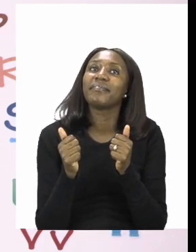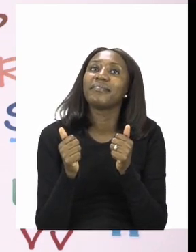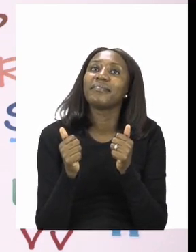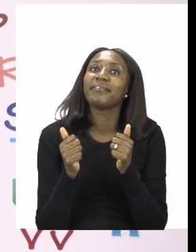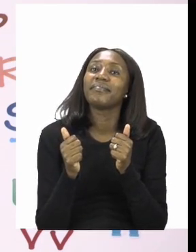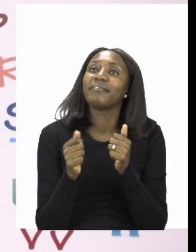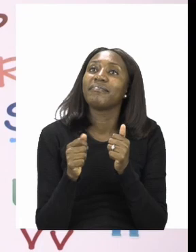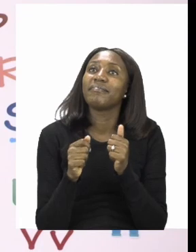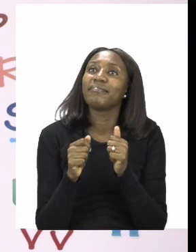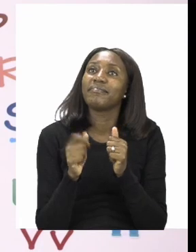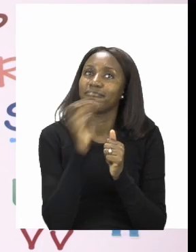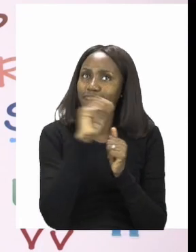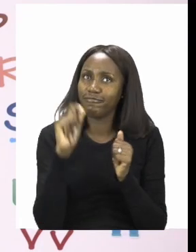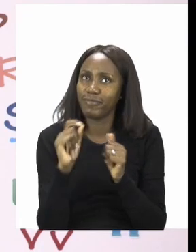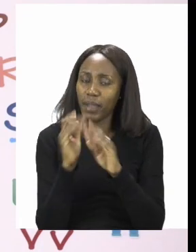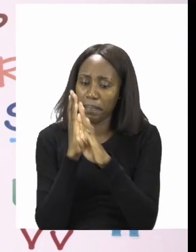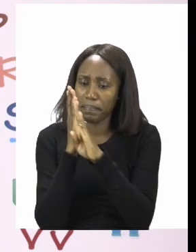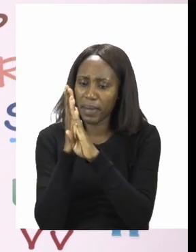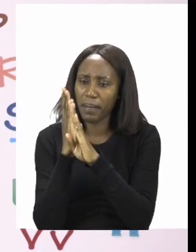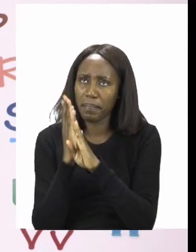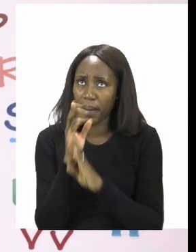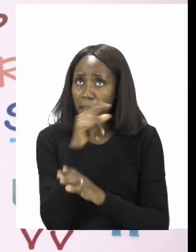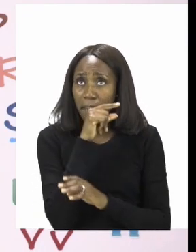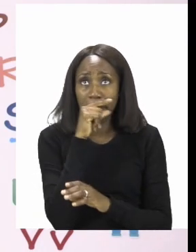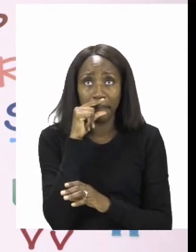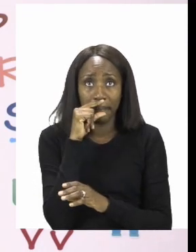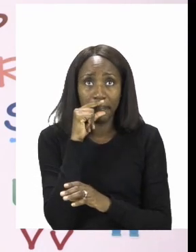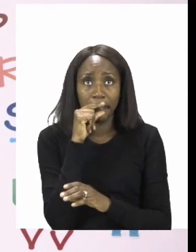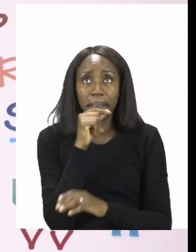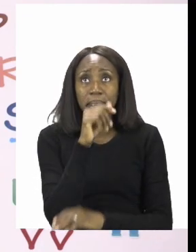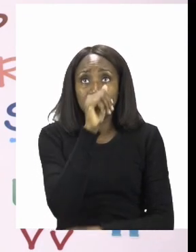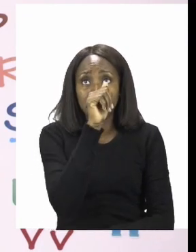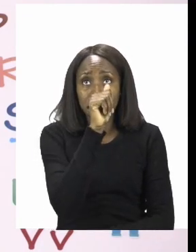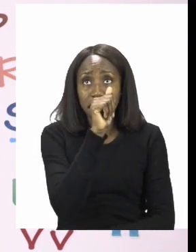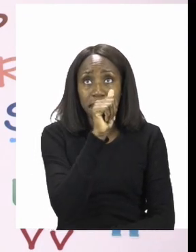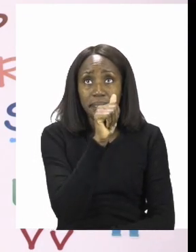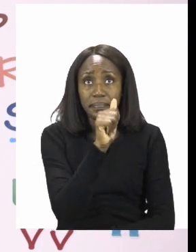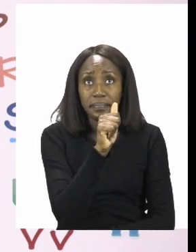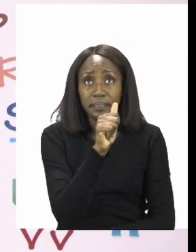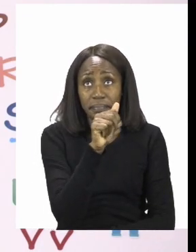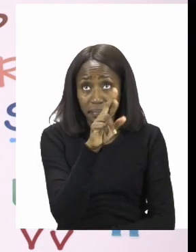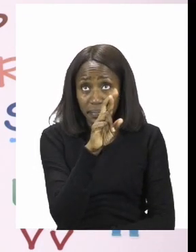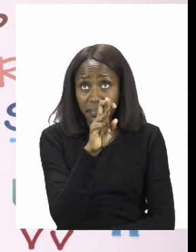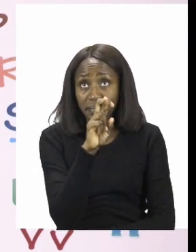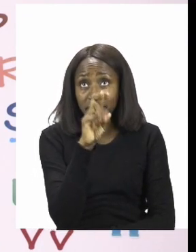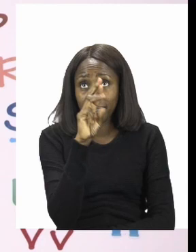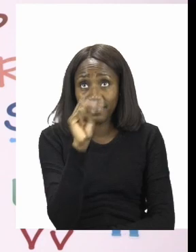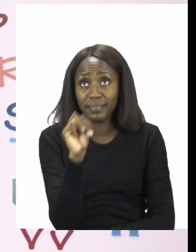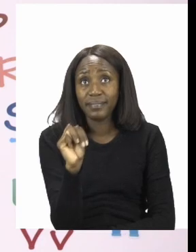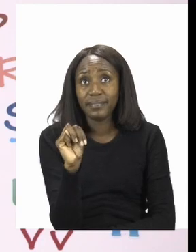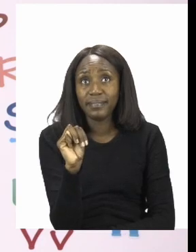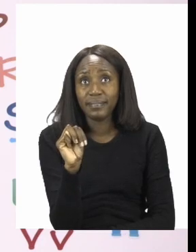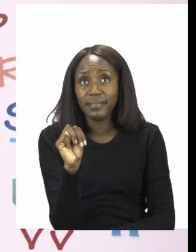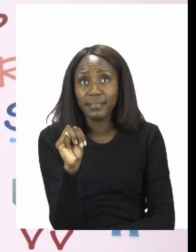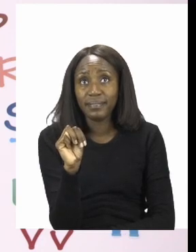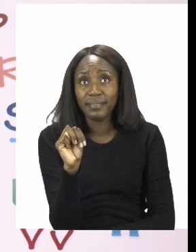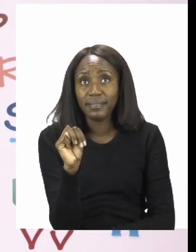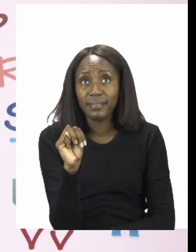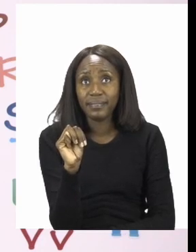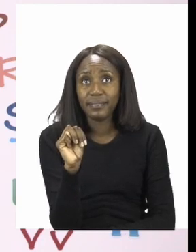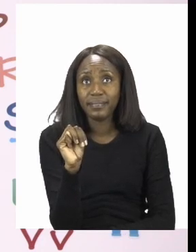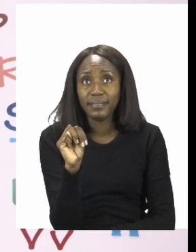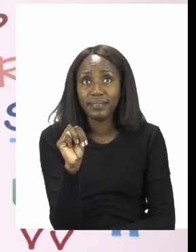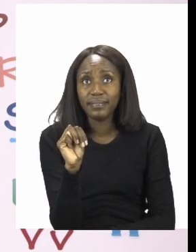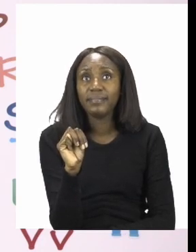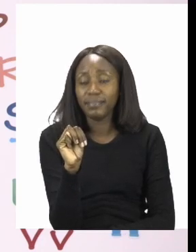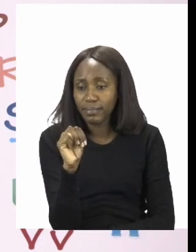way of, or rather the name of the body part. So we're going to write it, and I want you to please look for